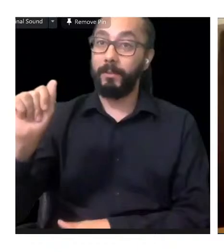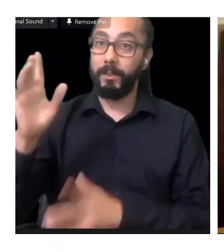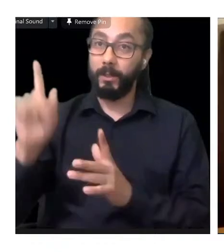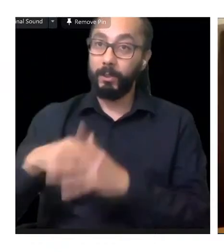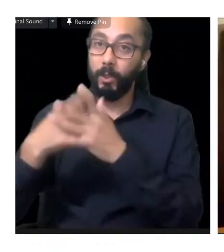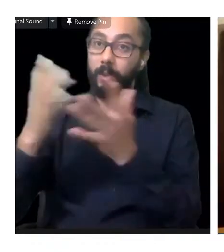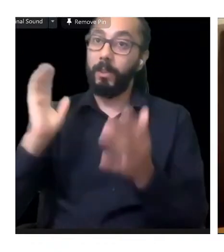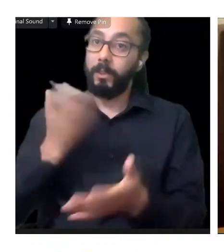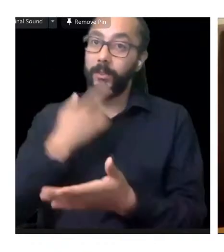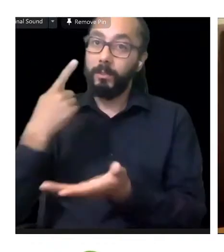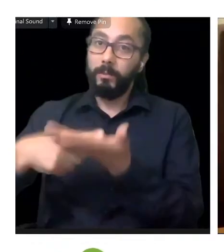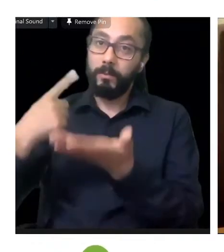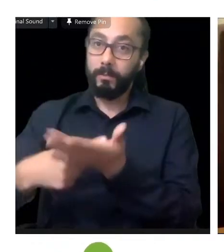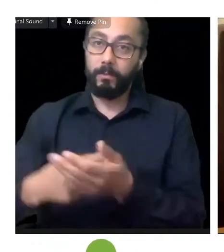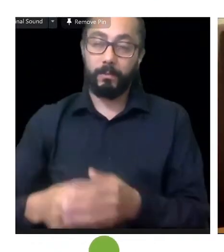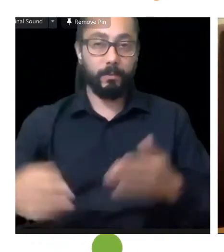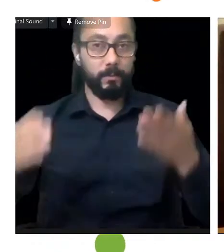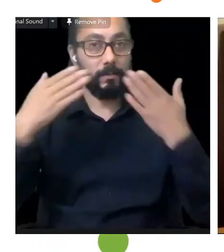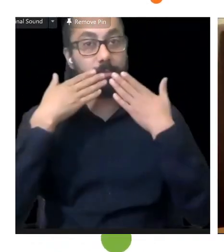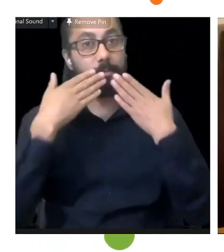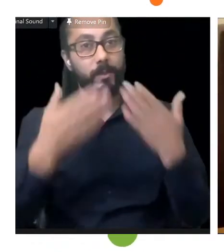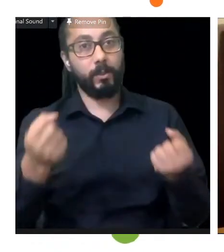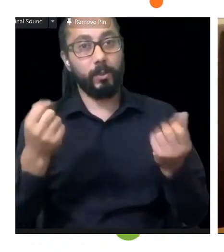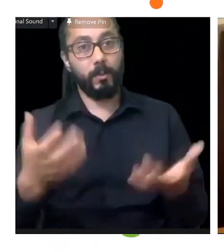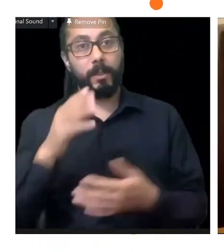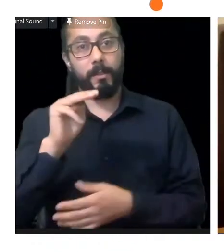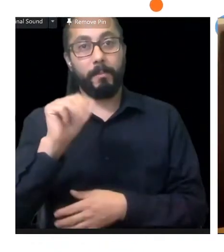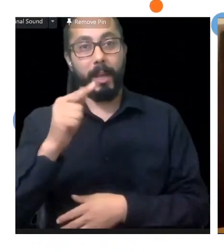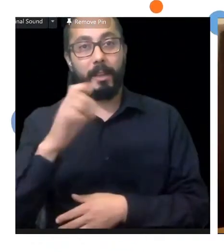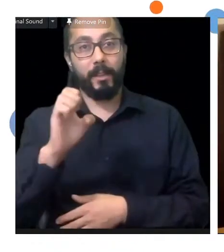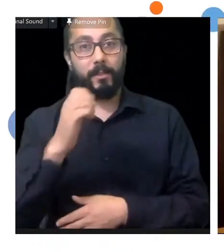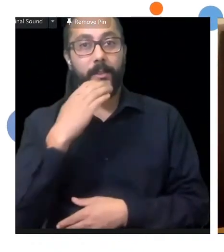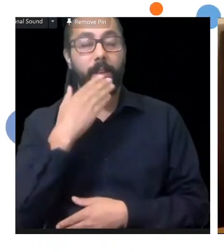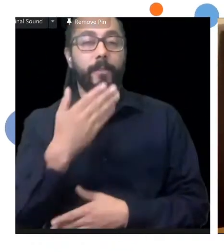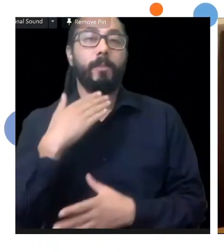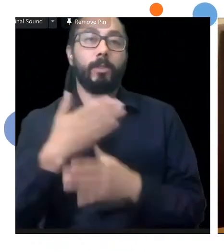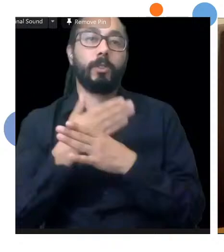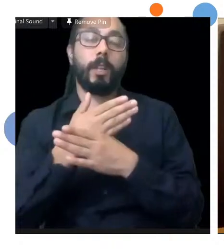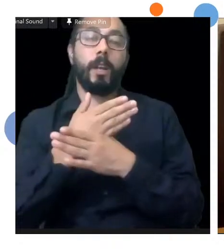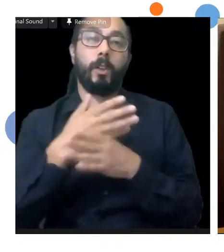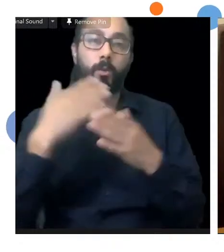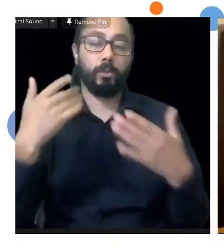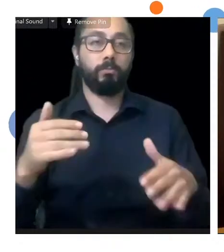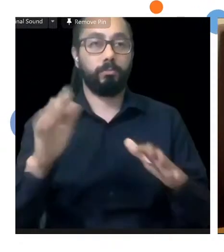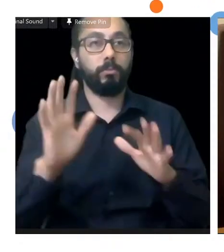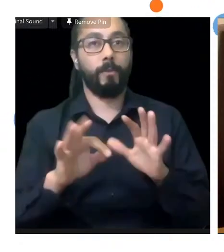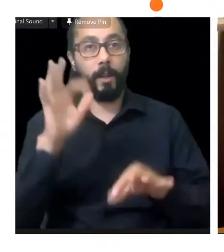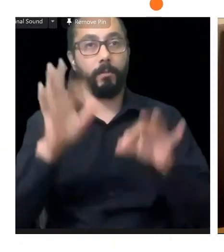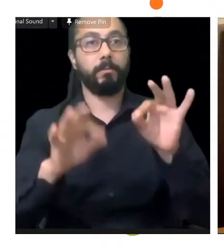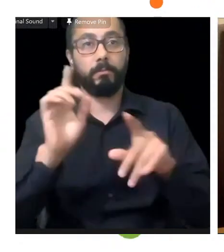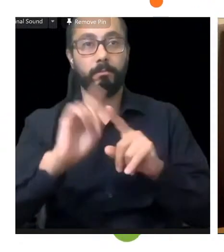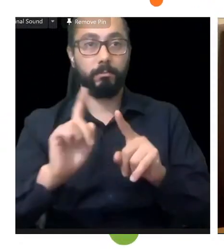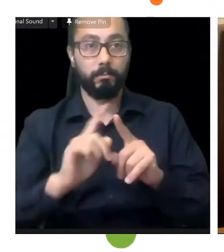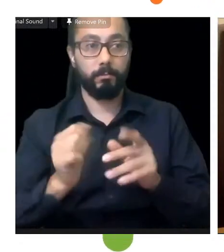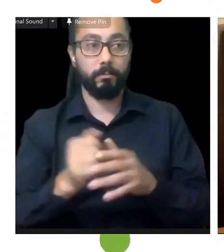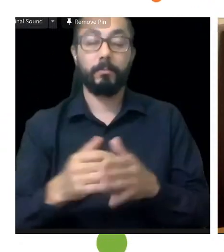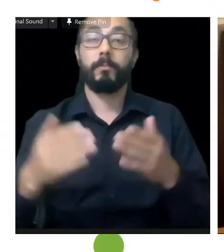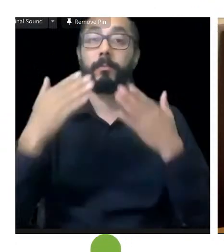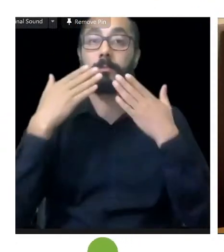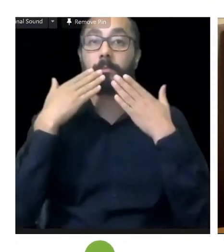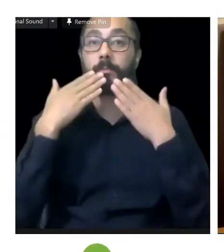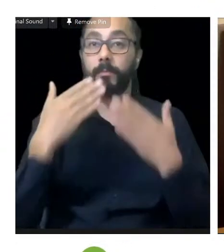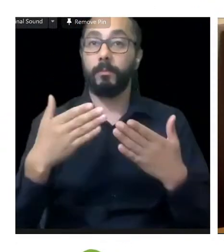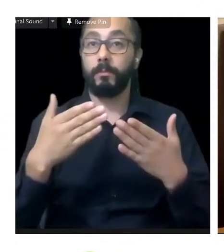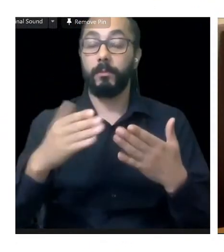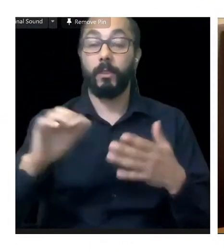Thanks so much, Maggie. Thank you, Nick, for sharing those high-level findings with us. Just a reminder to everybody on joining today that all